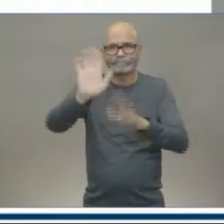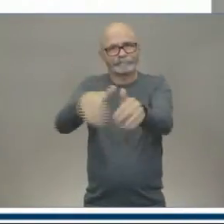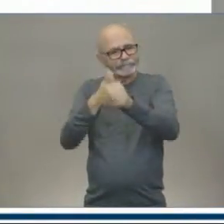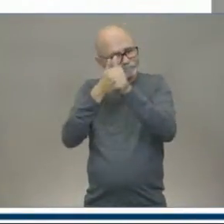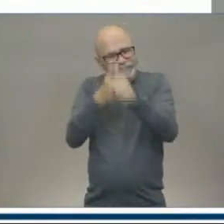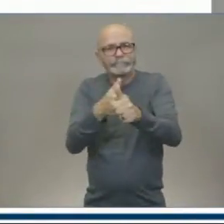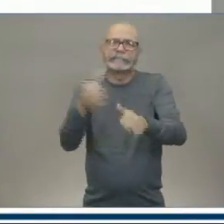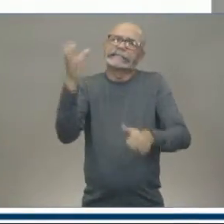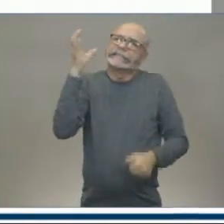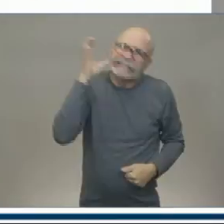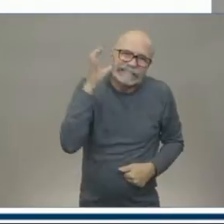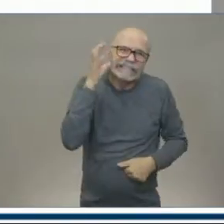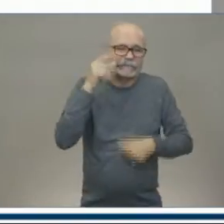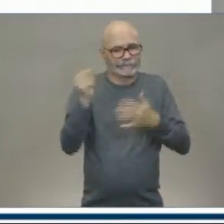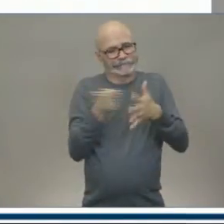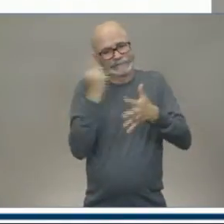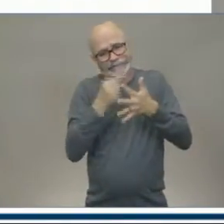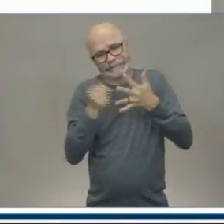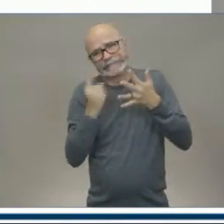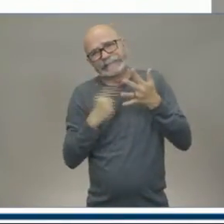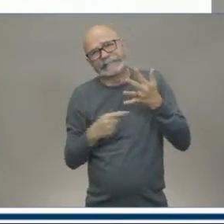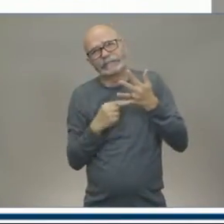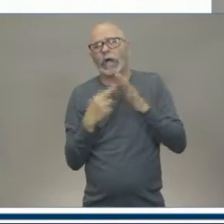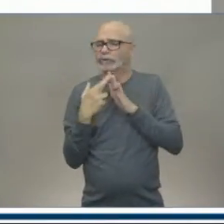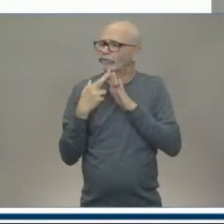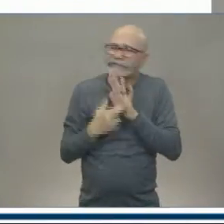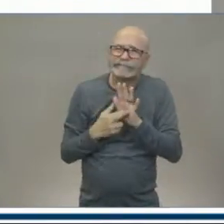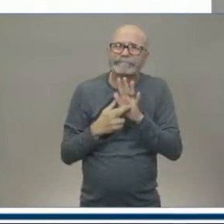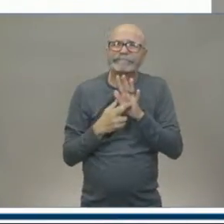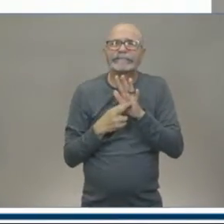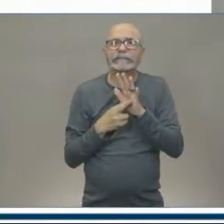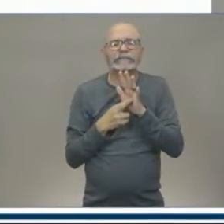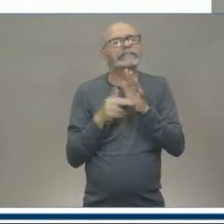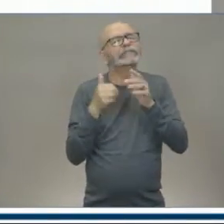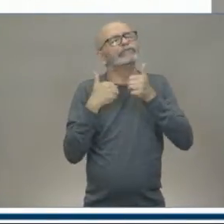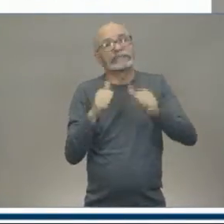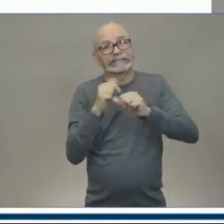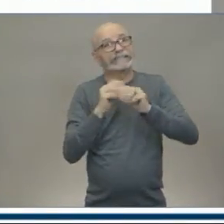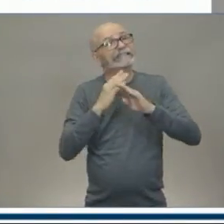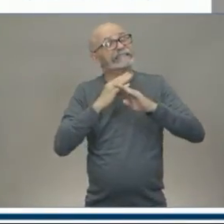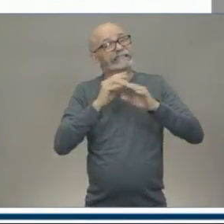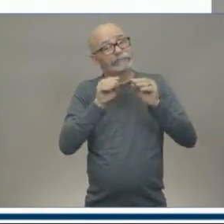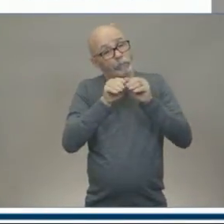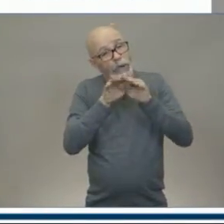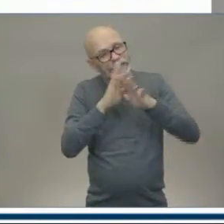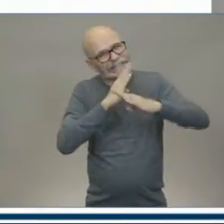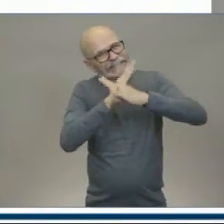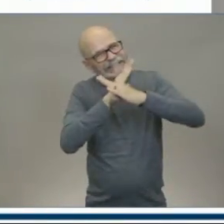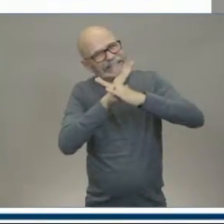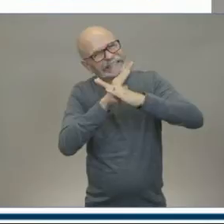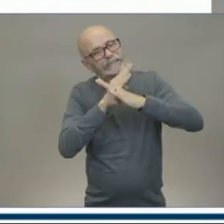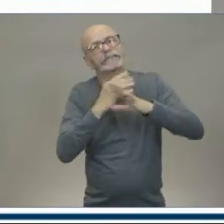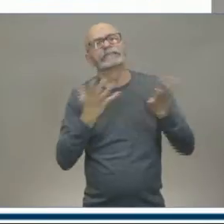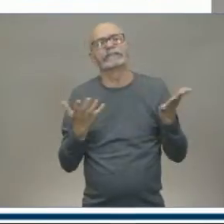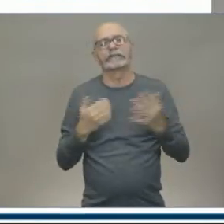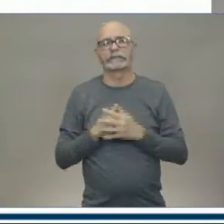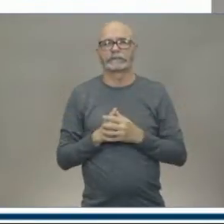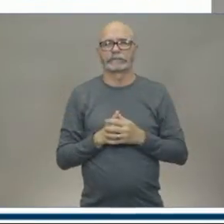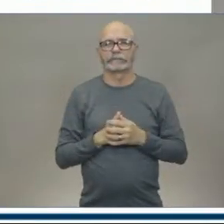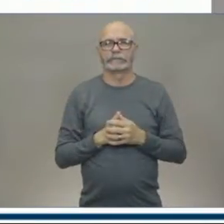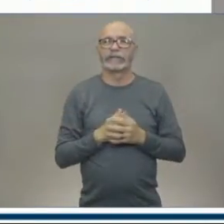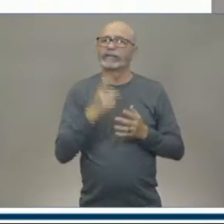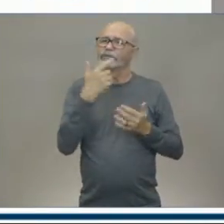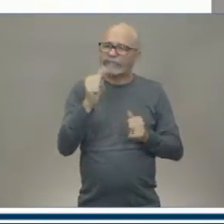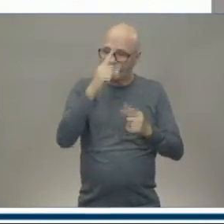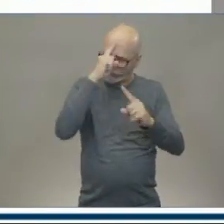government are putting targeted measures in place to try to slow the spread and bring COVID-19 back under control. I